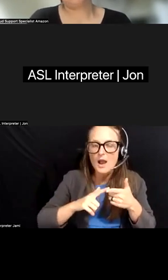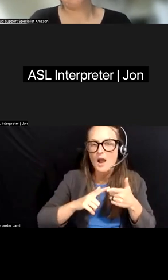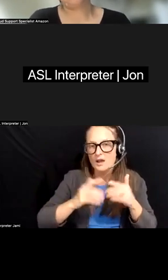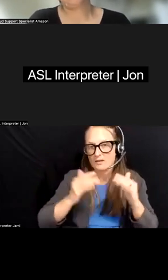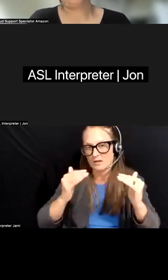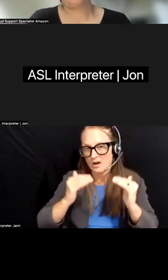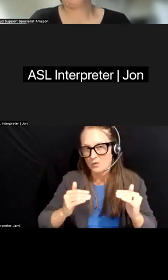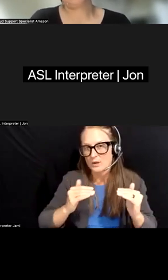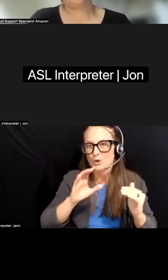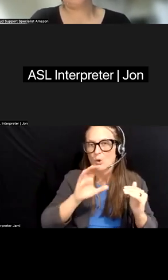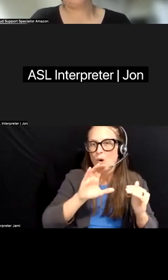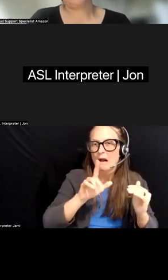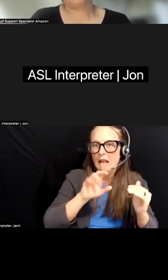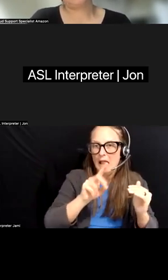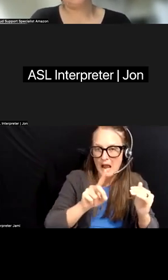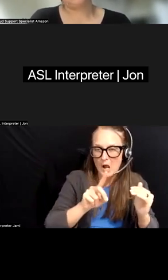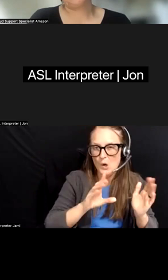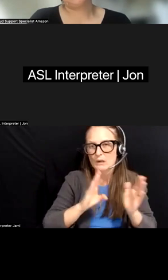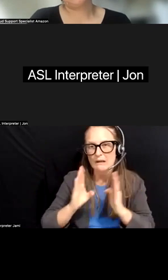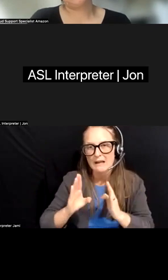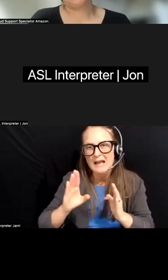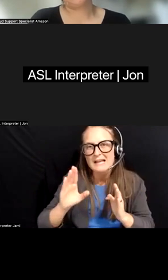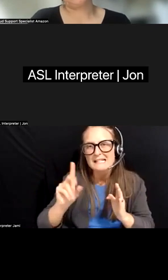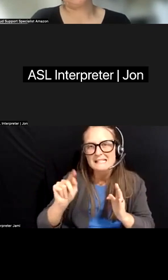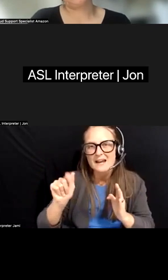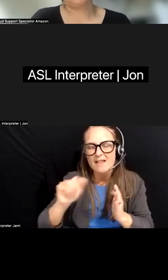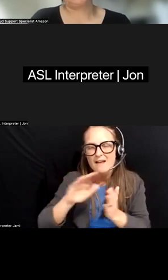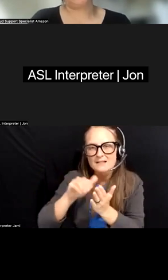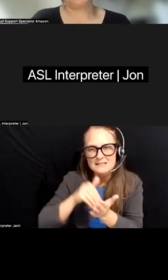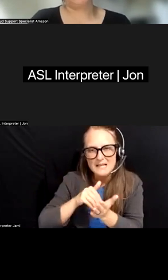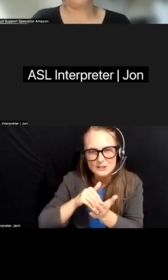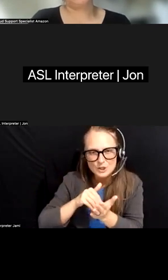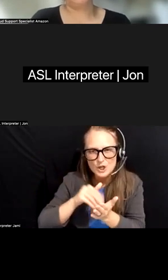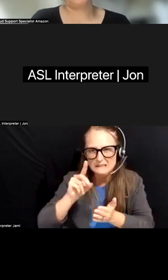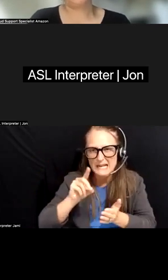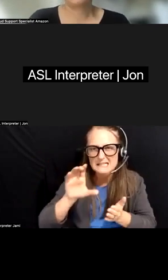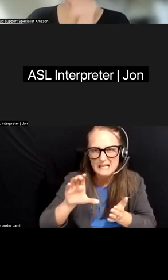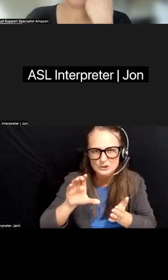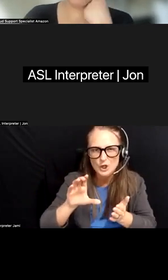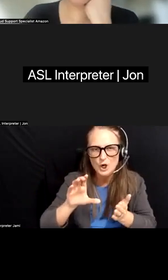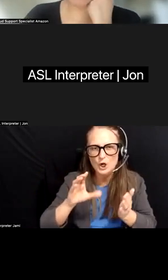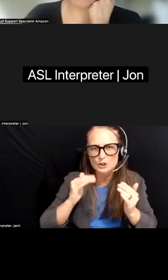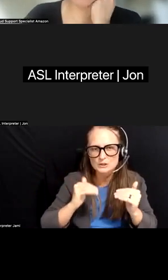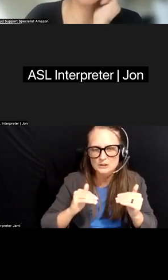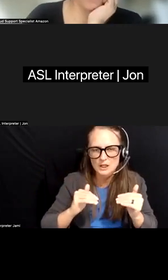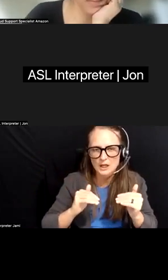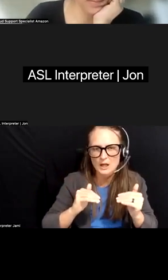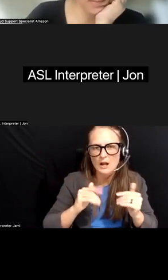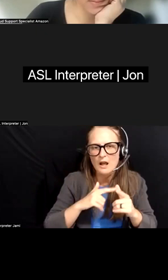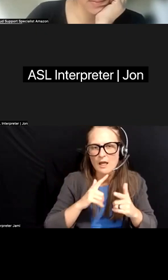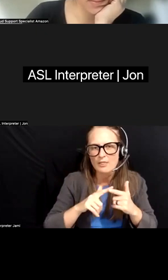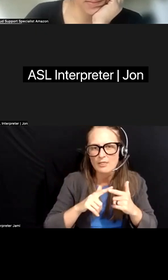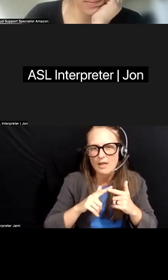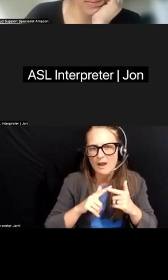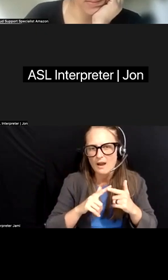data centers, in-house versus co-location. There's your knowledge check coming.